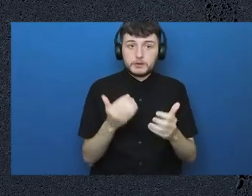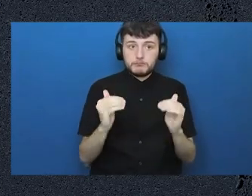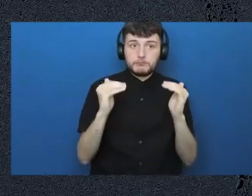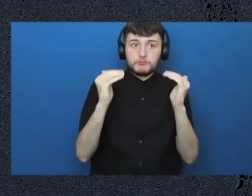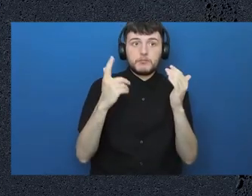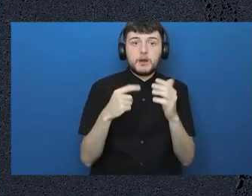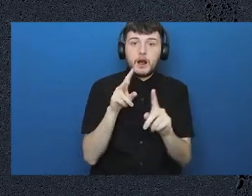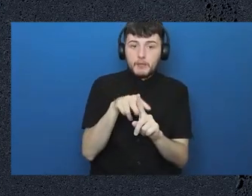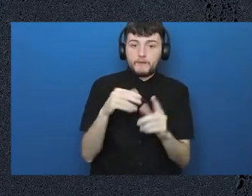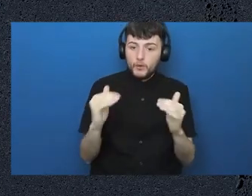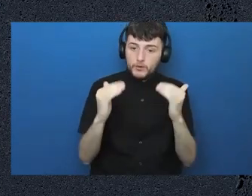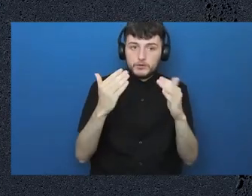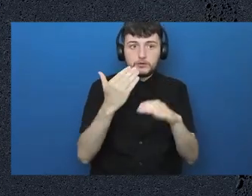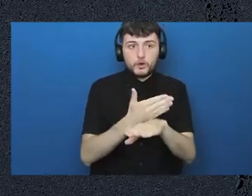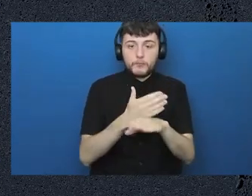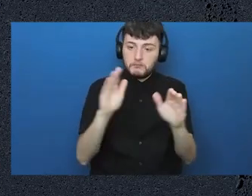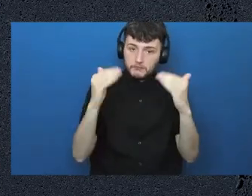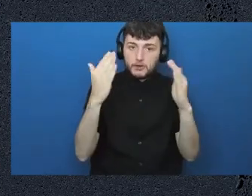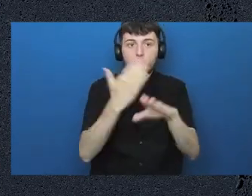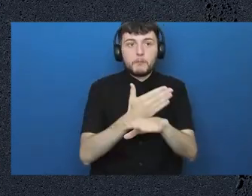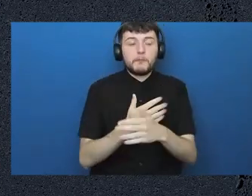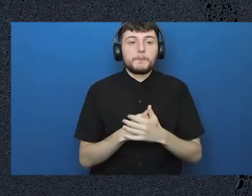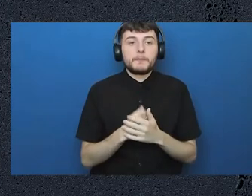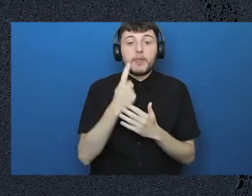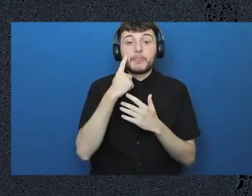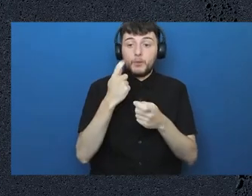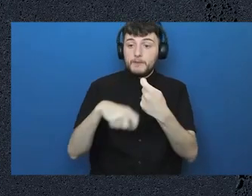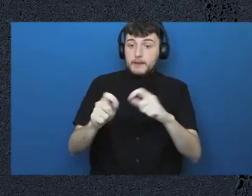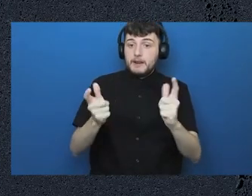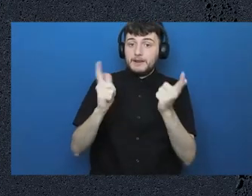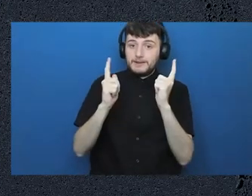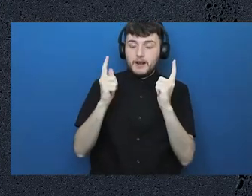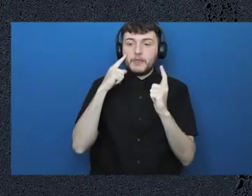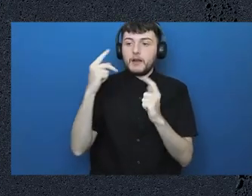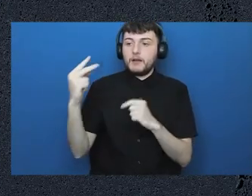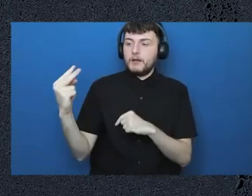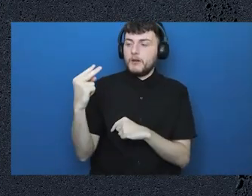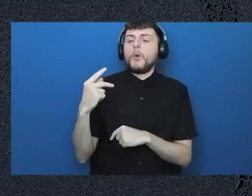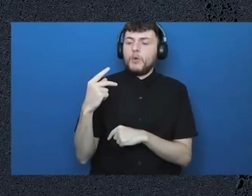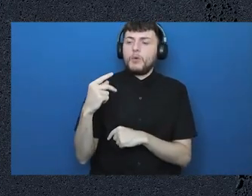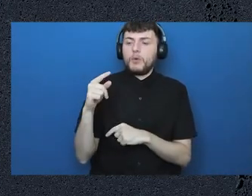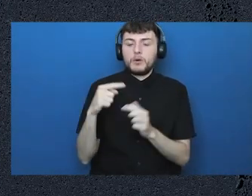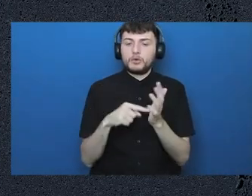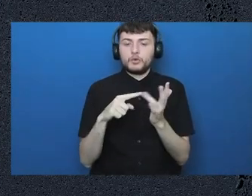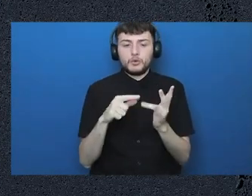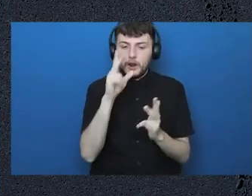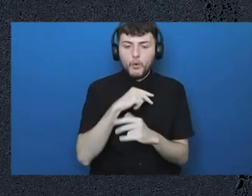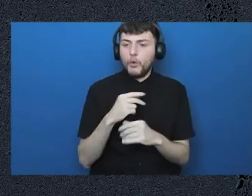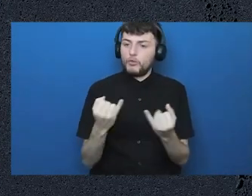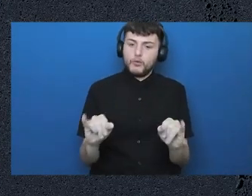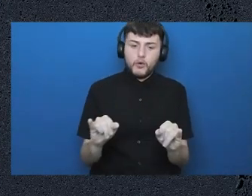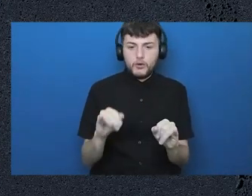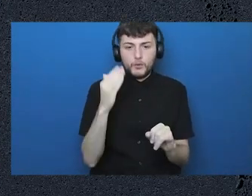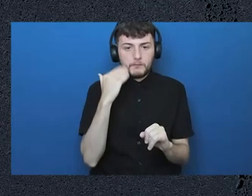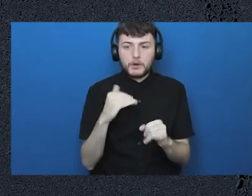start becoming probably more of a leader, then, you know, you kind of looked too young, wrong gender, wrong culture, whatever. So